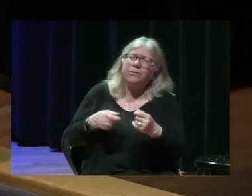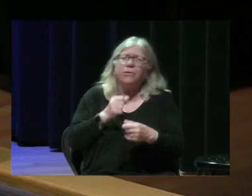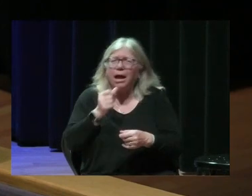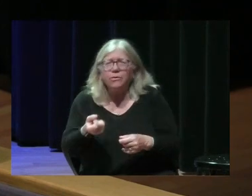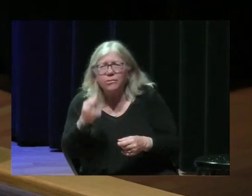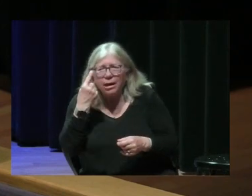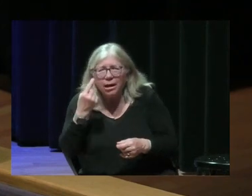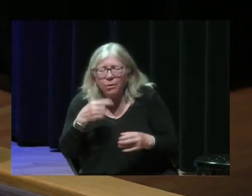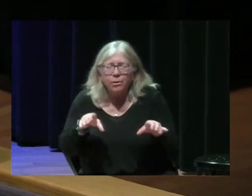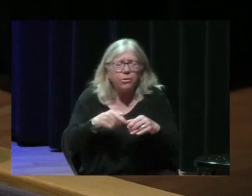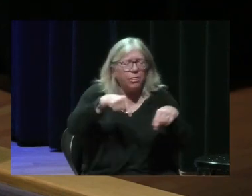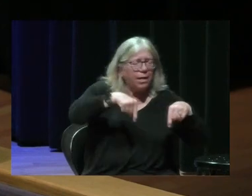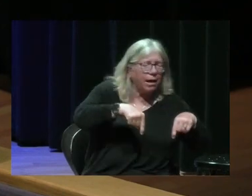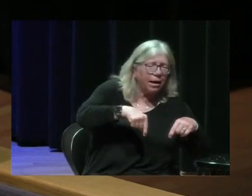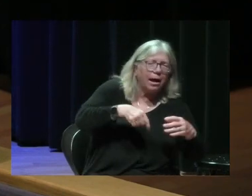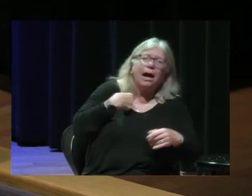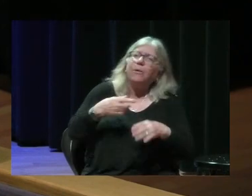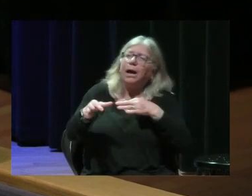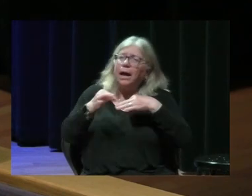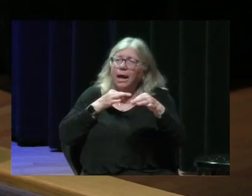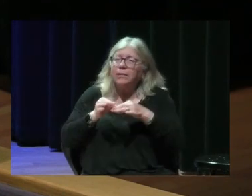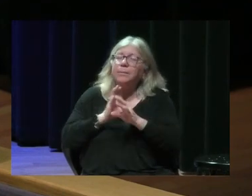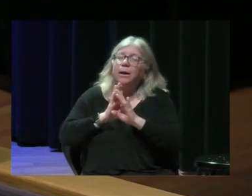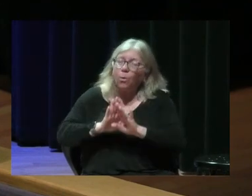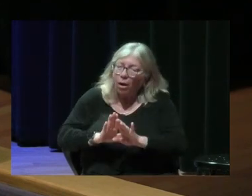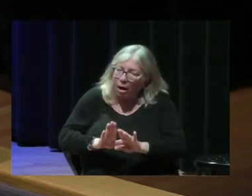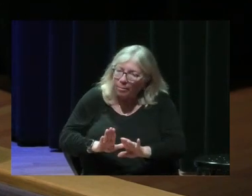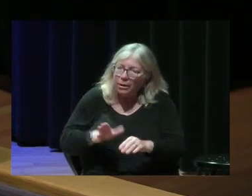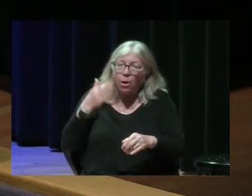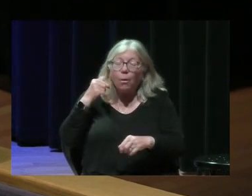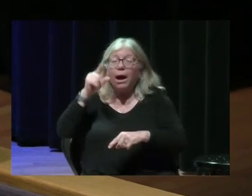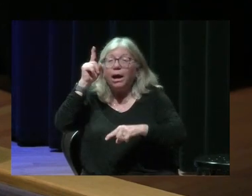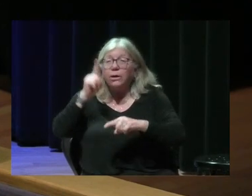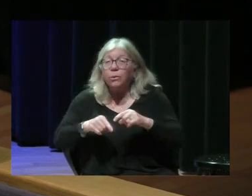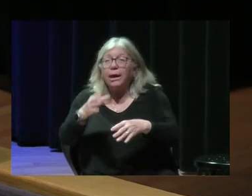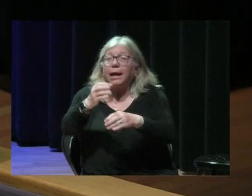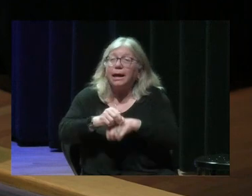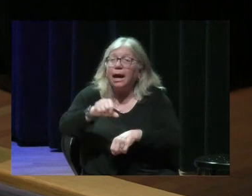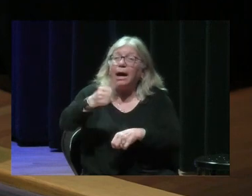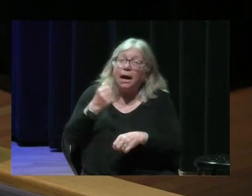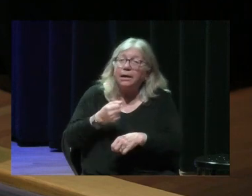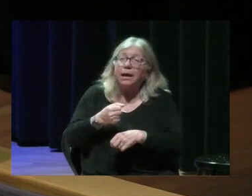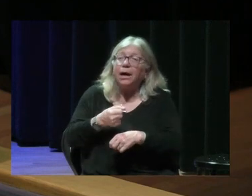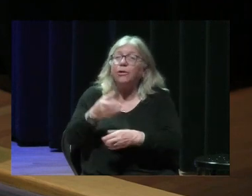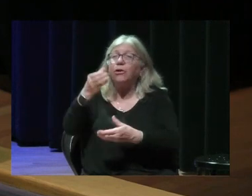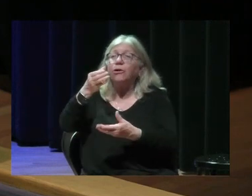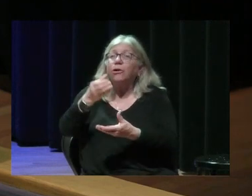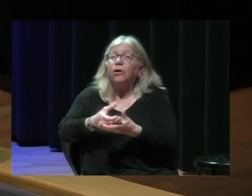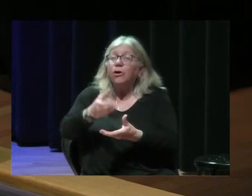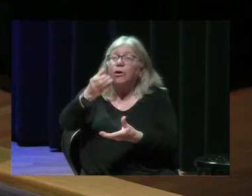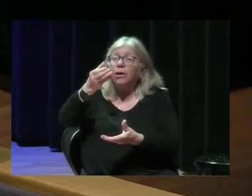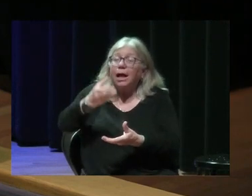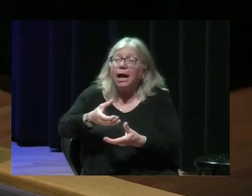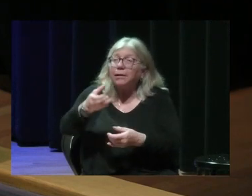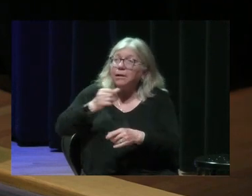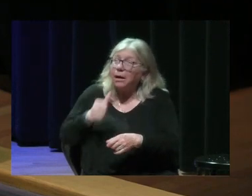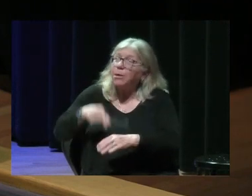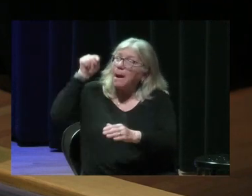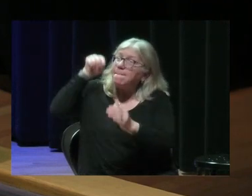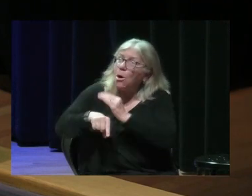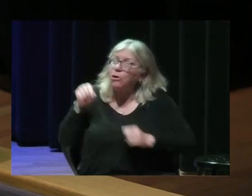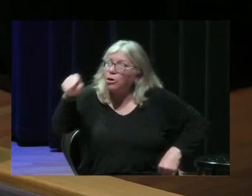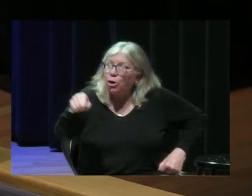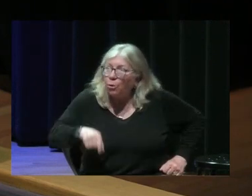like we do it with kids. Like, I'm just going to explain to you calmly why you can't get another drinking glass out or I'm going to murder